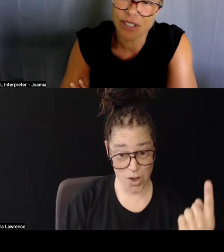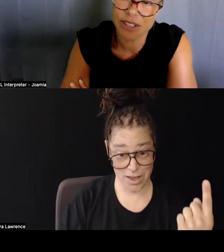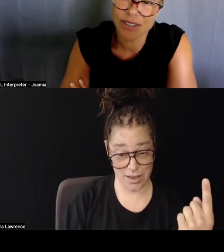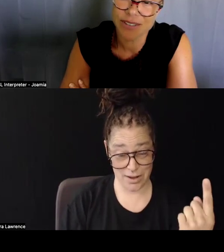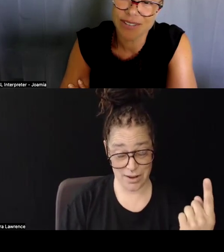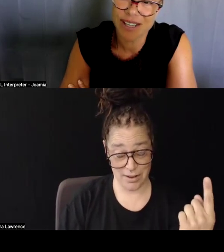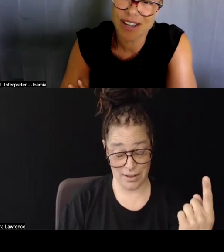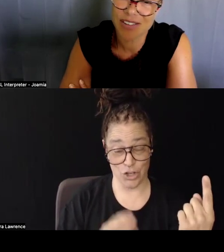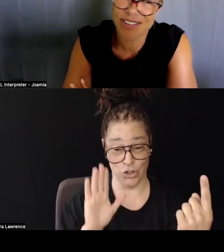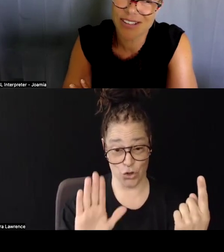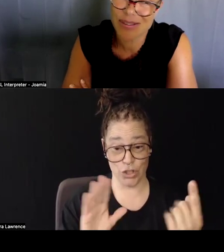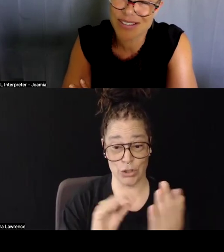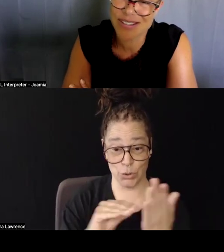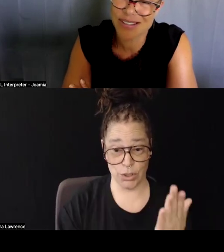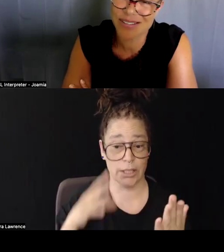Your,